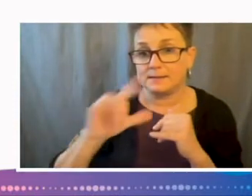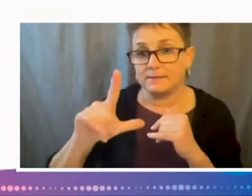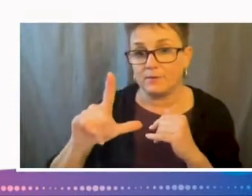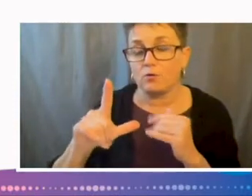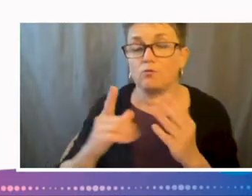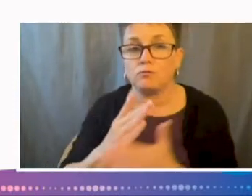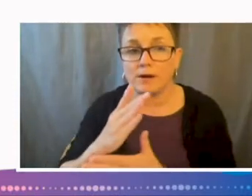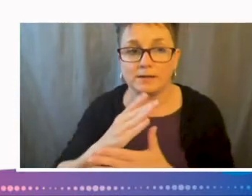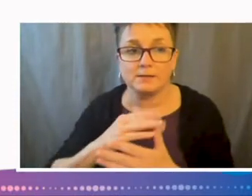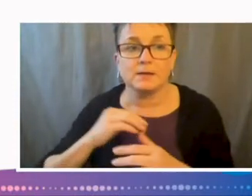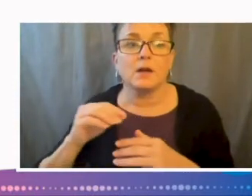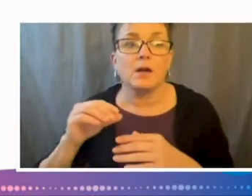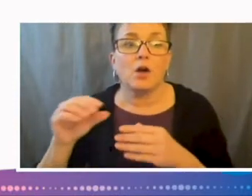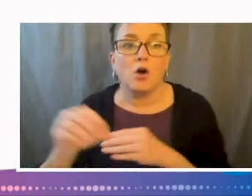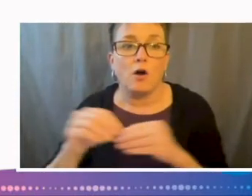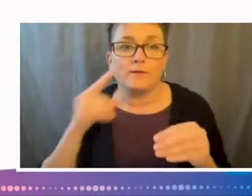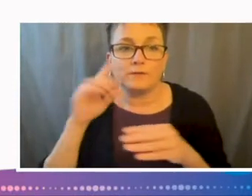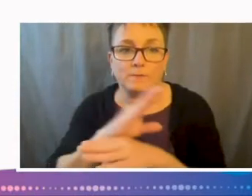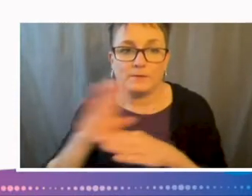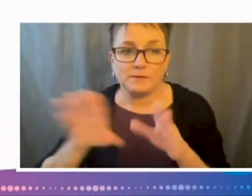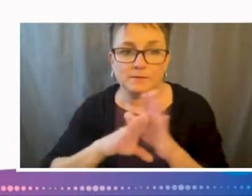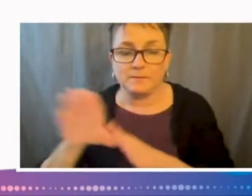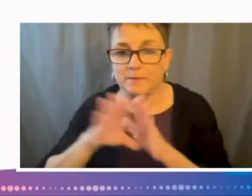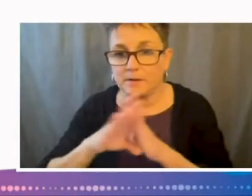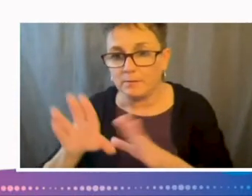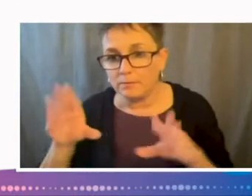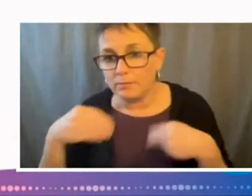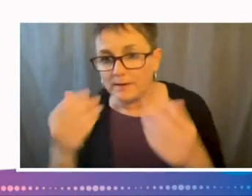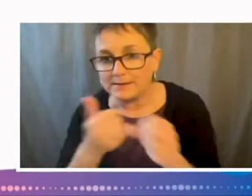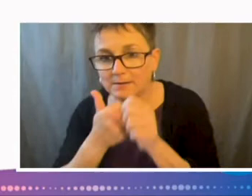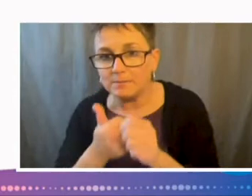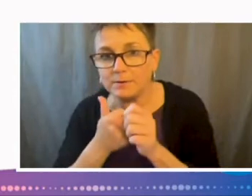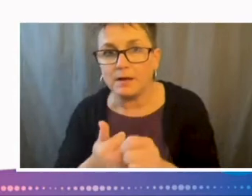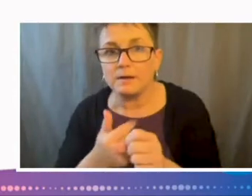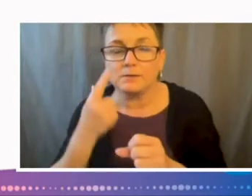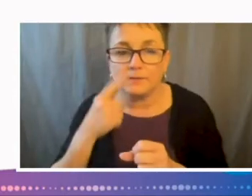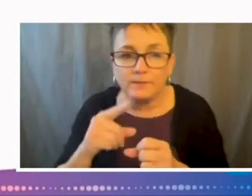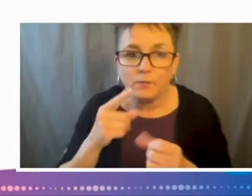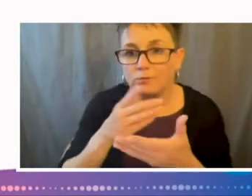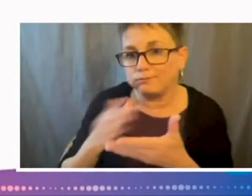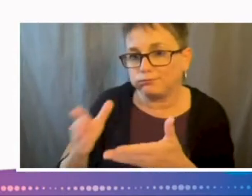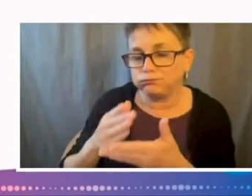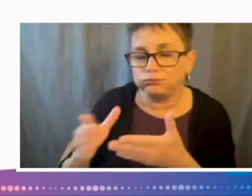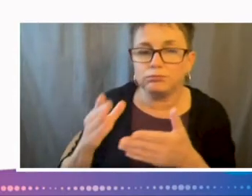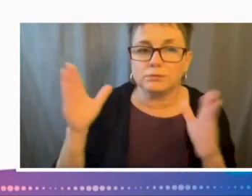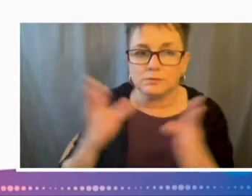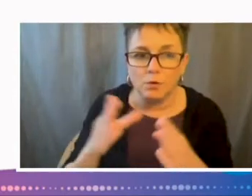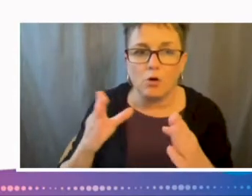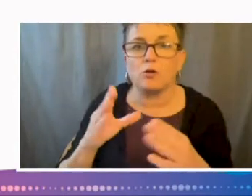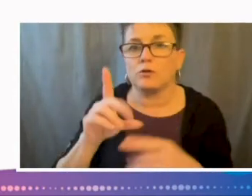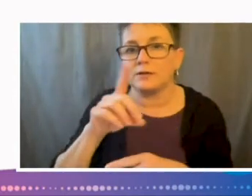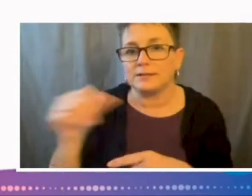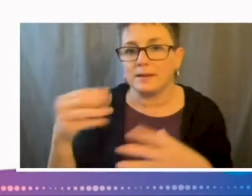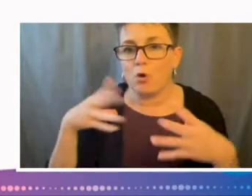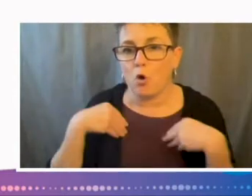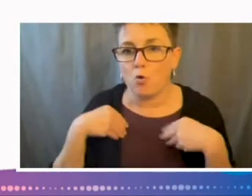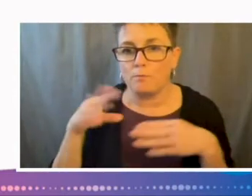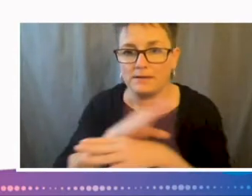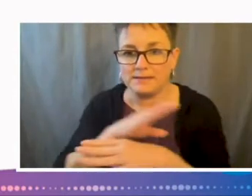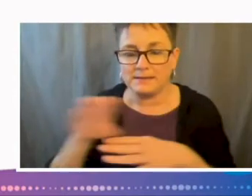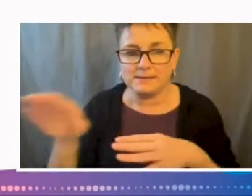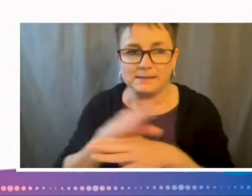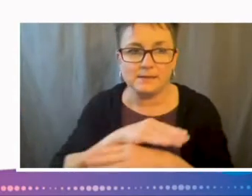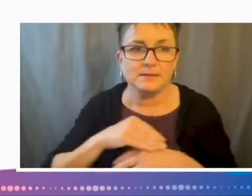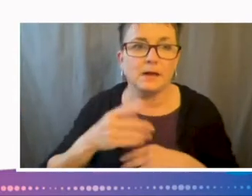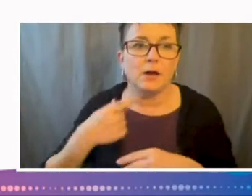supports compliance for historically disadvantaged, small, and disabled veteran-owned businesses. We